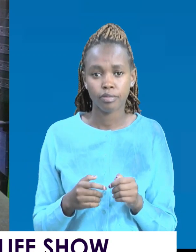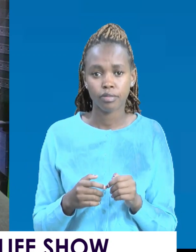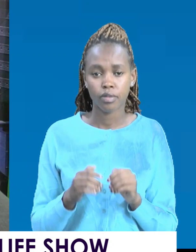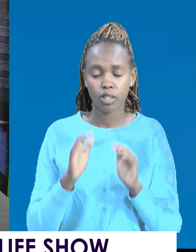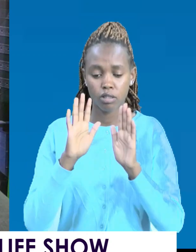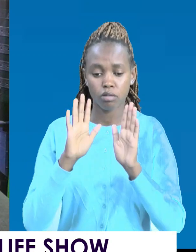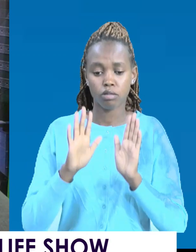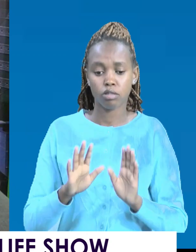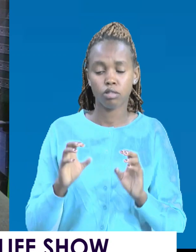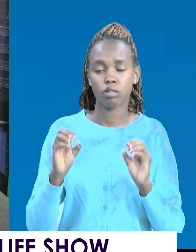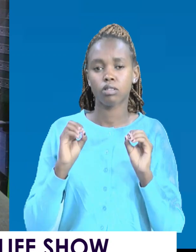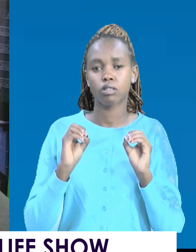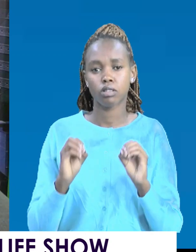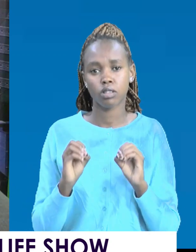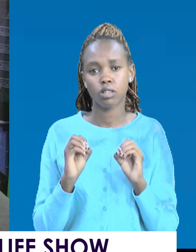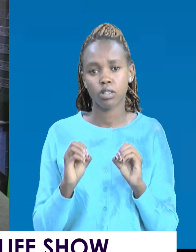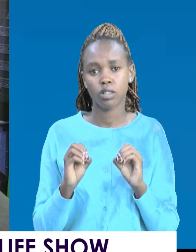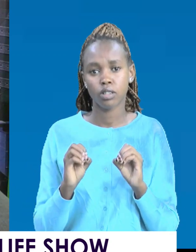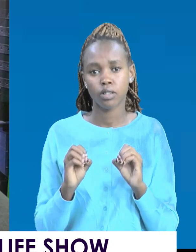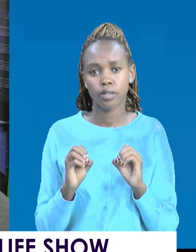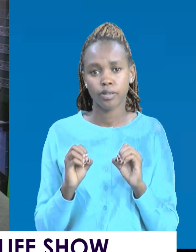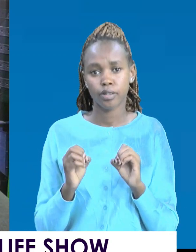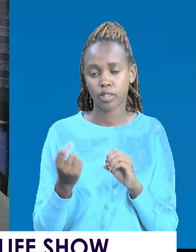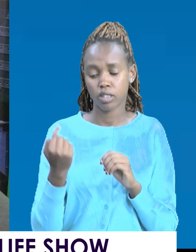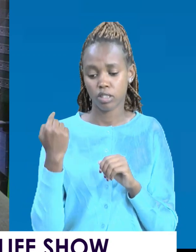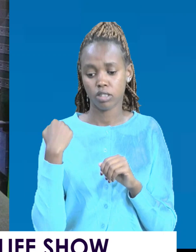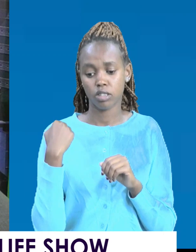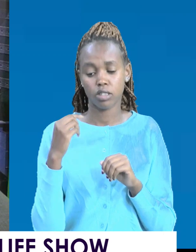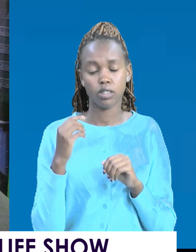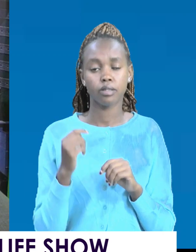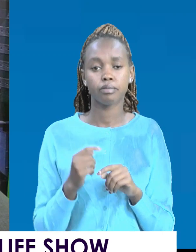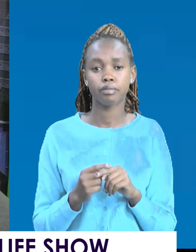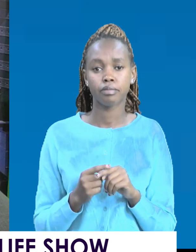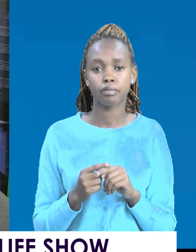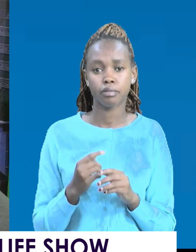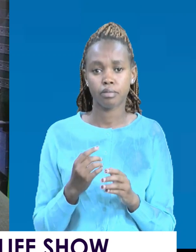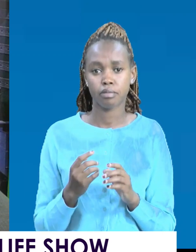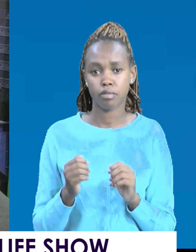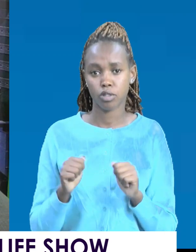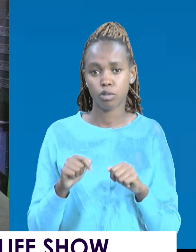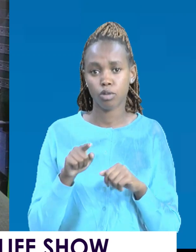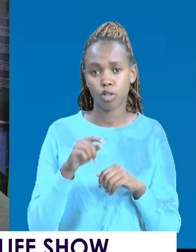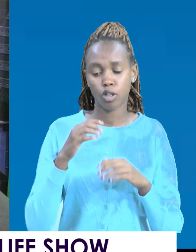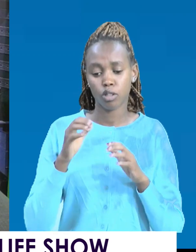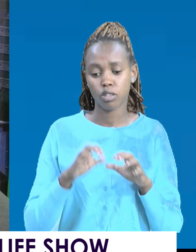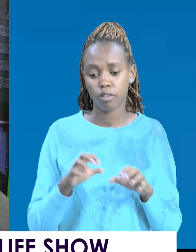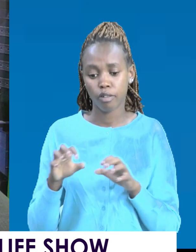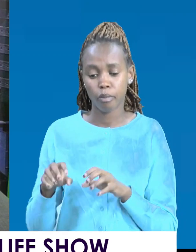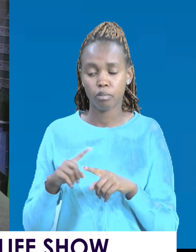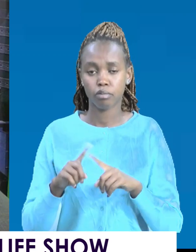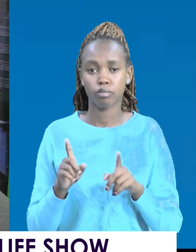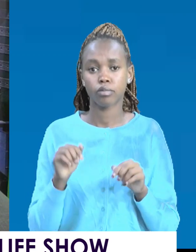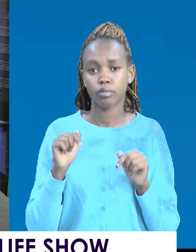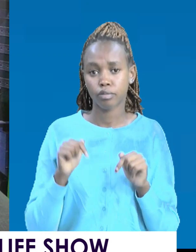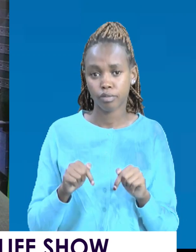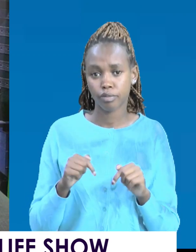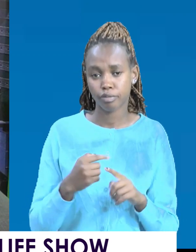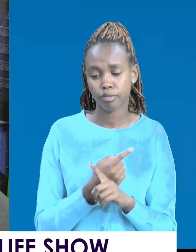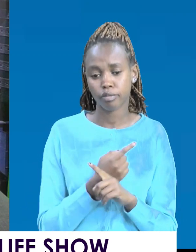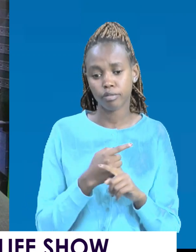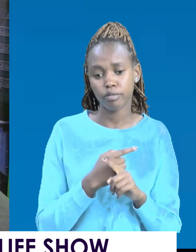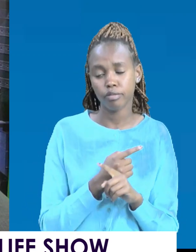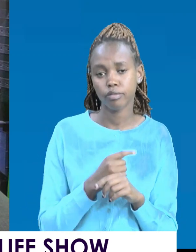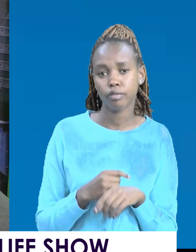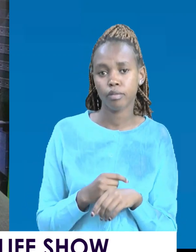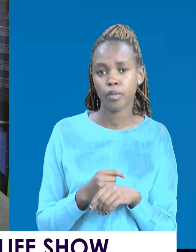matter. The big dishonor you suffered yesterday is yesterday. I'm talking about you not